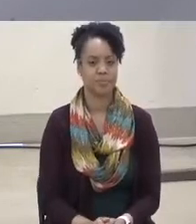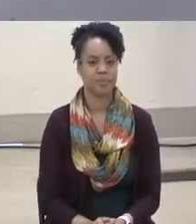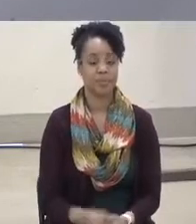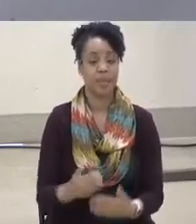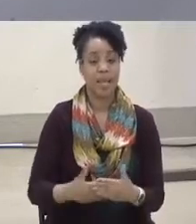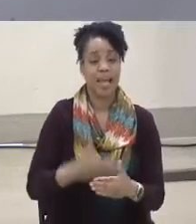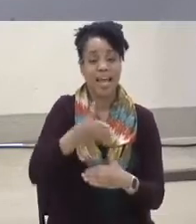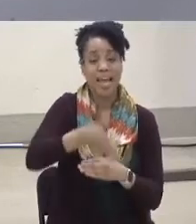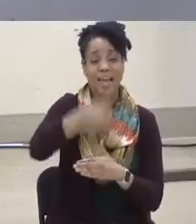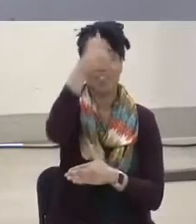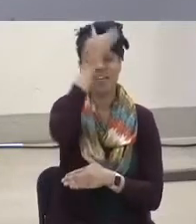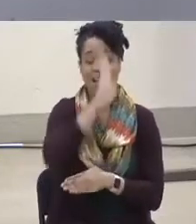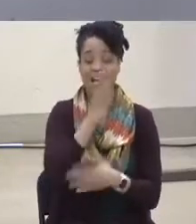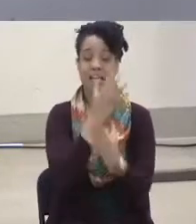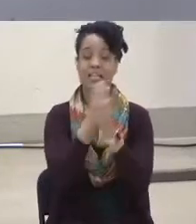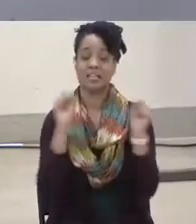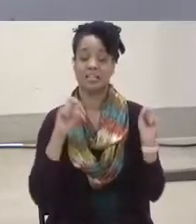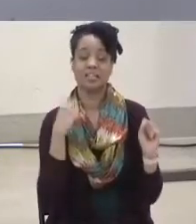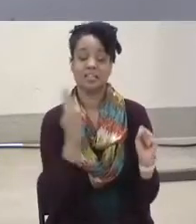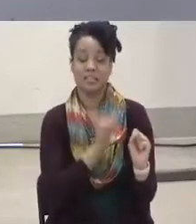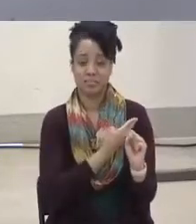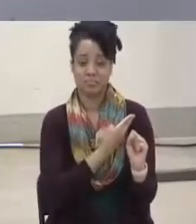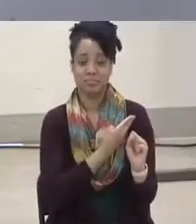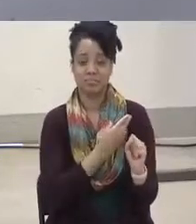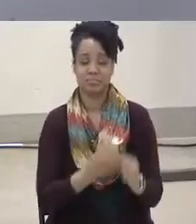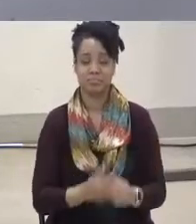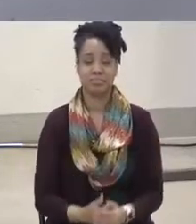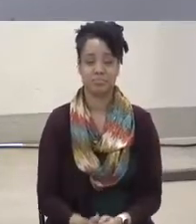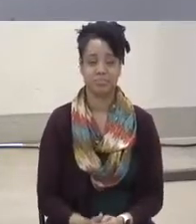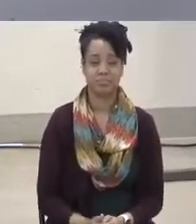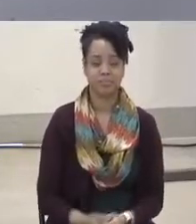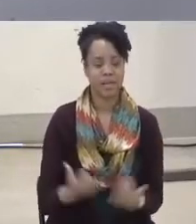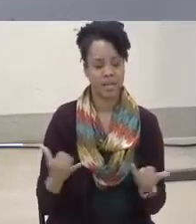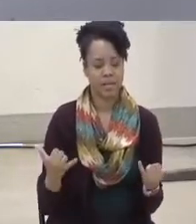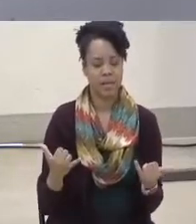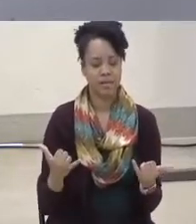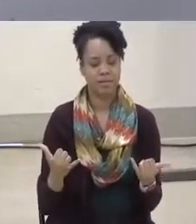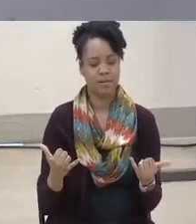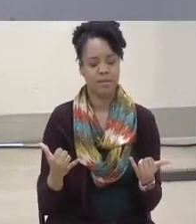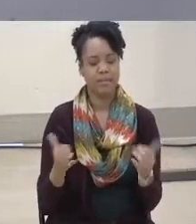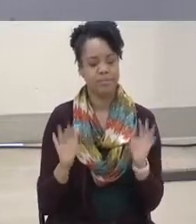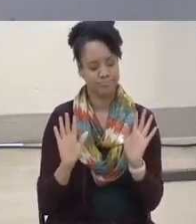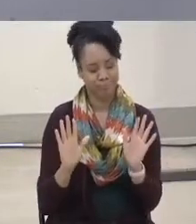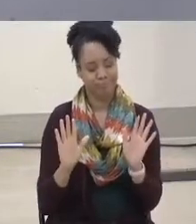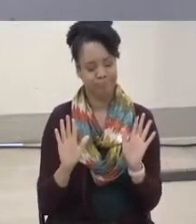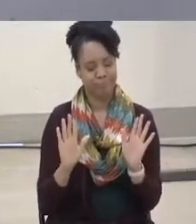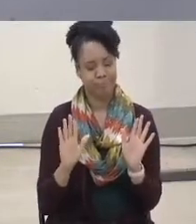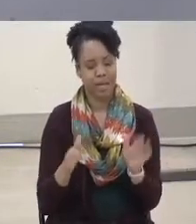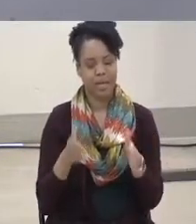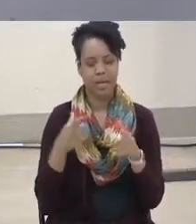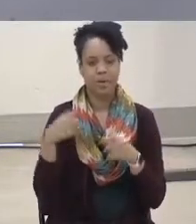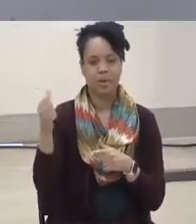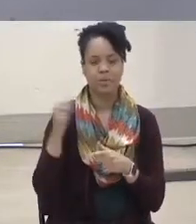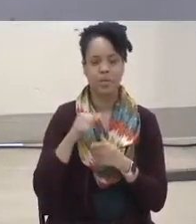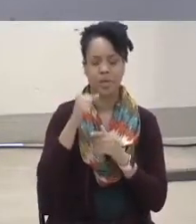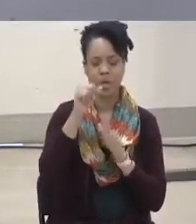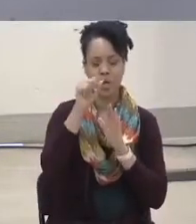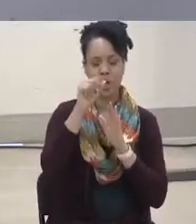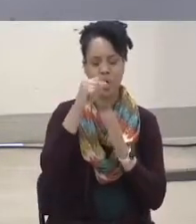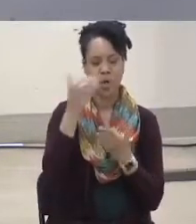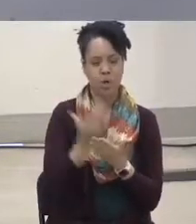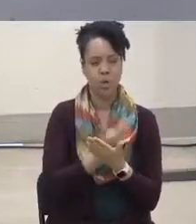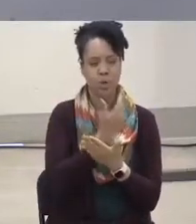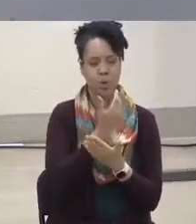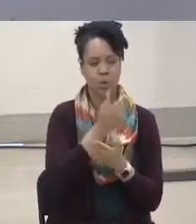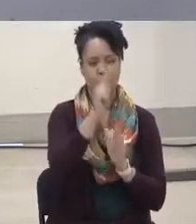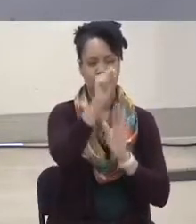after God has saved us. después que Dios nos salvó, Now let me divert to the New Testament for a second, déjame ir al